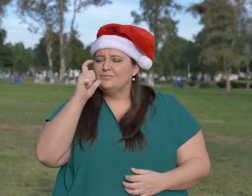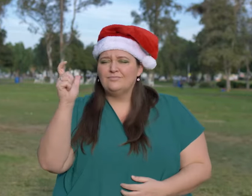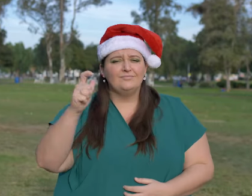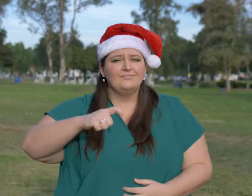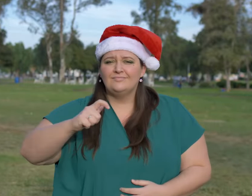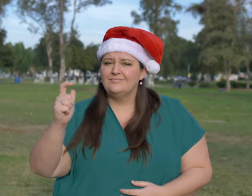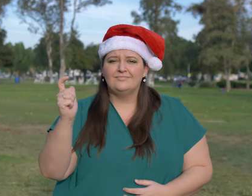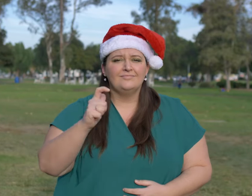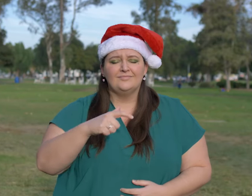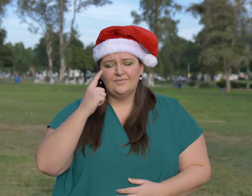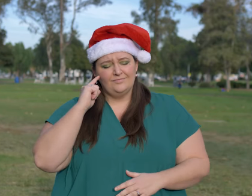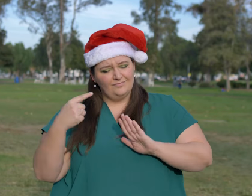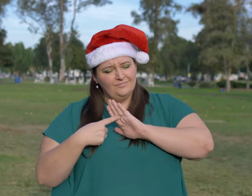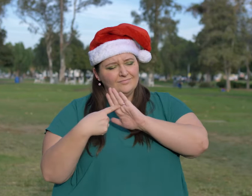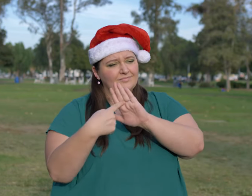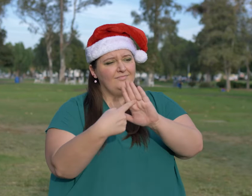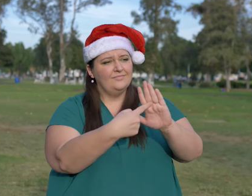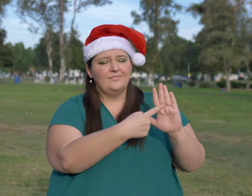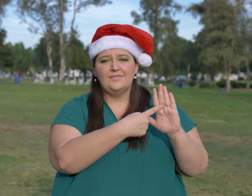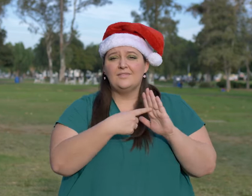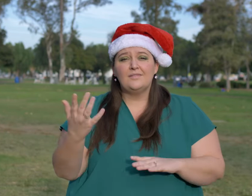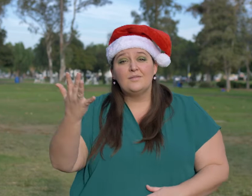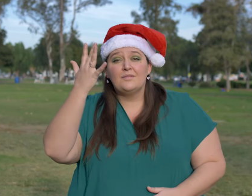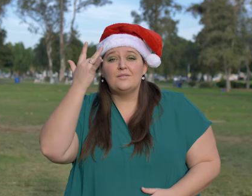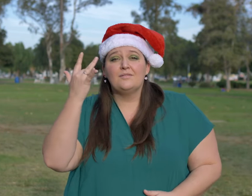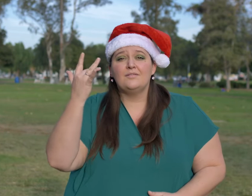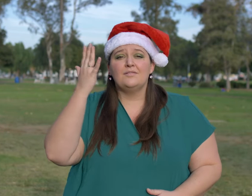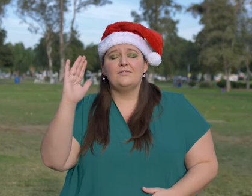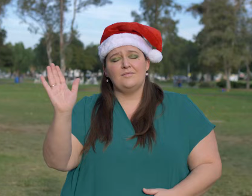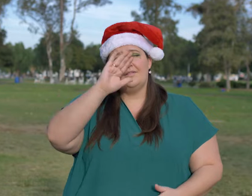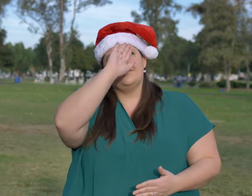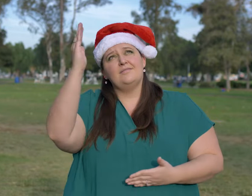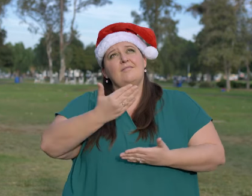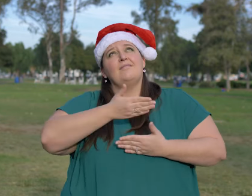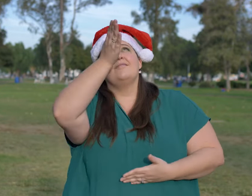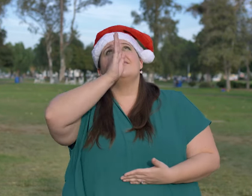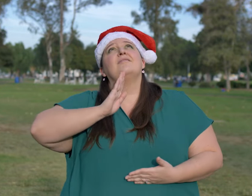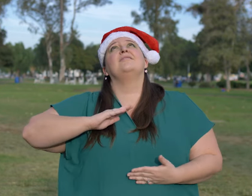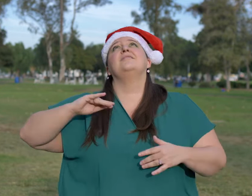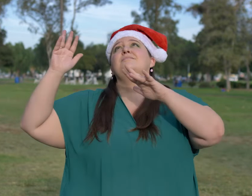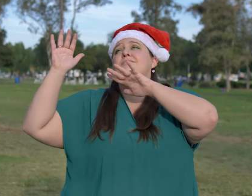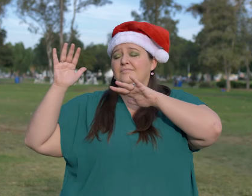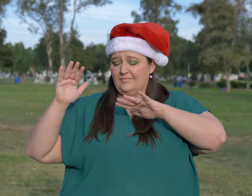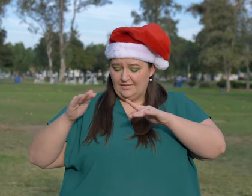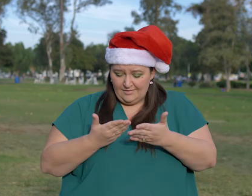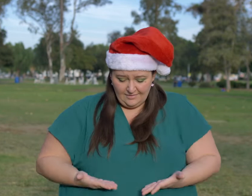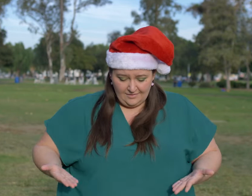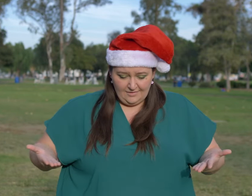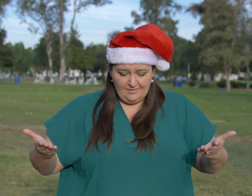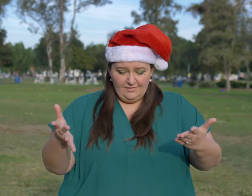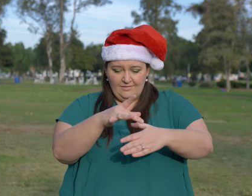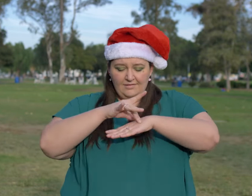Someone you care, because the Son of God came down